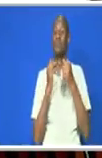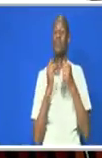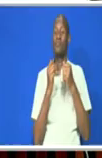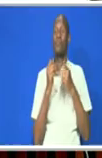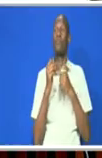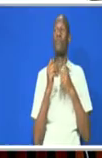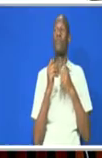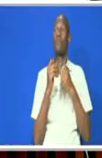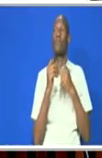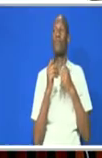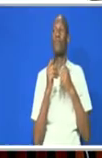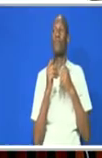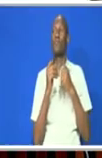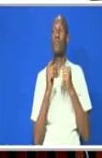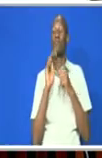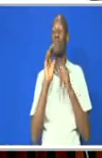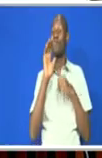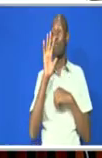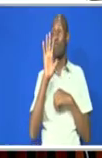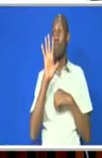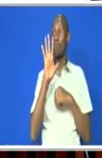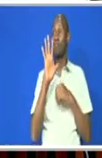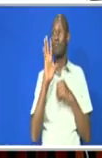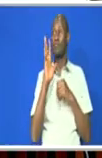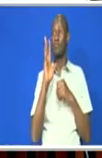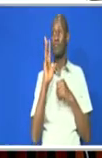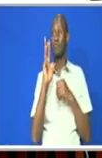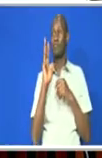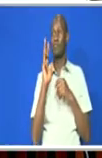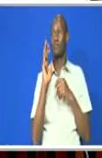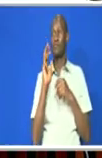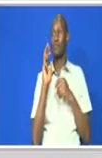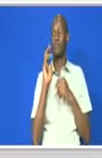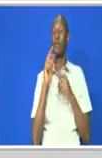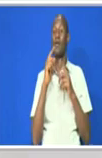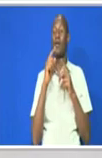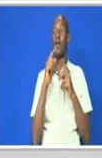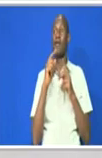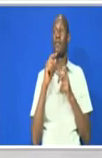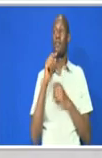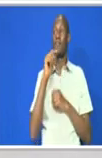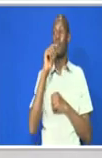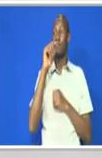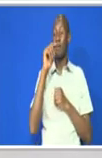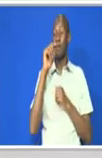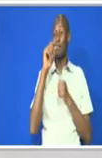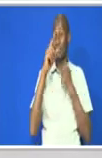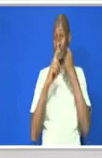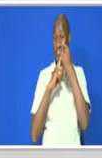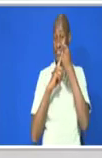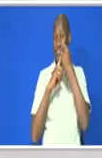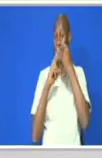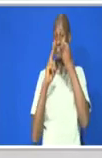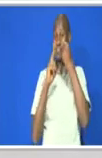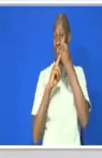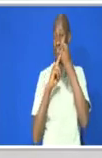5. From 5, I count up to 18. 5, 6,